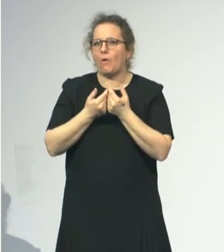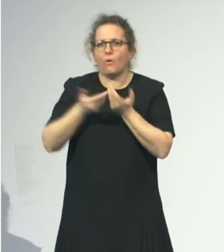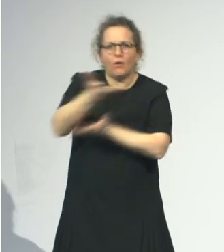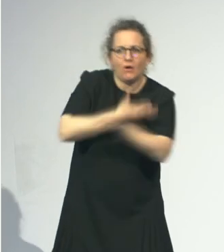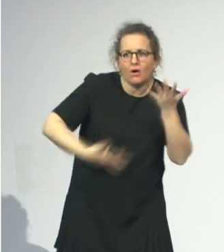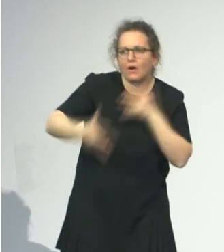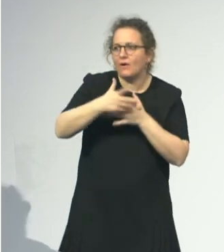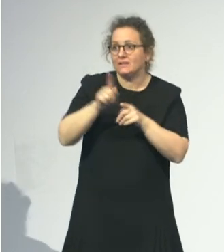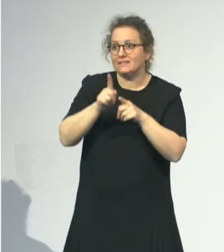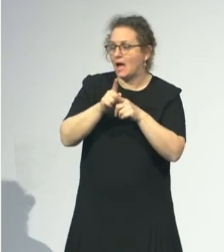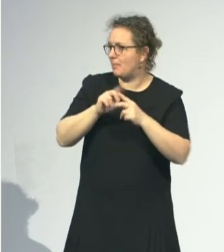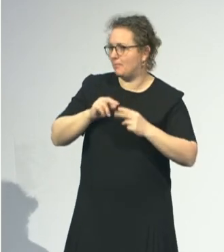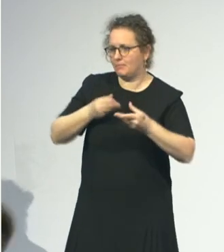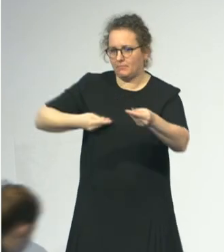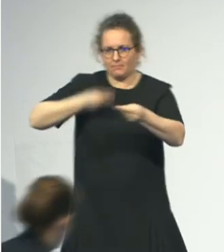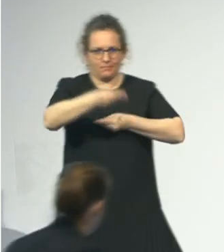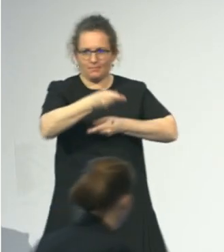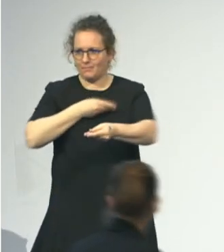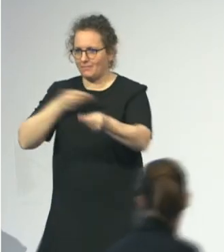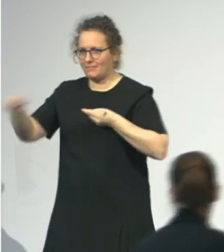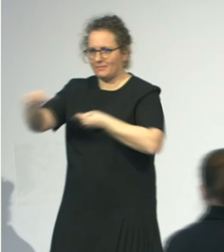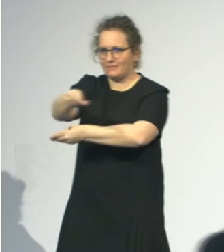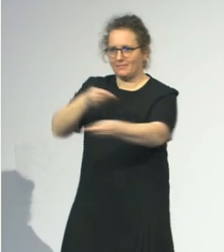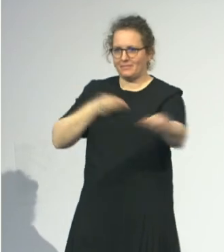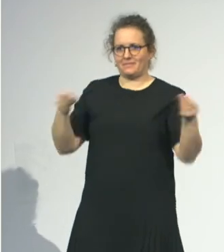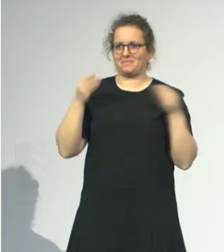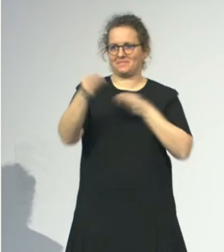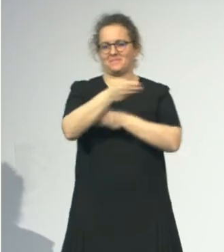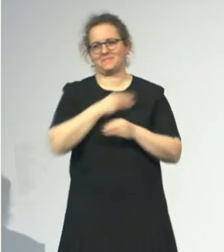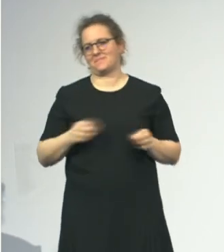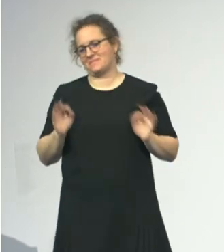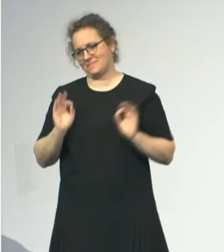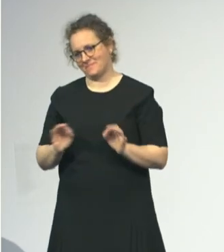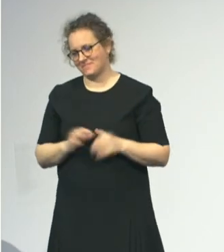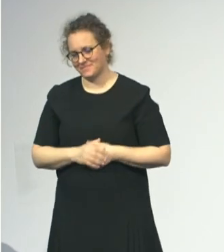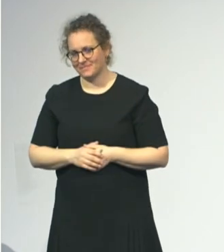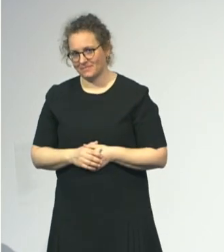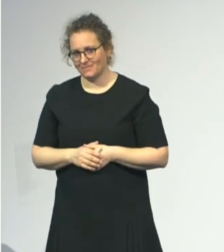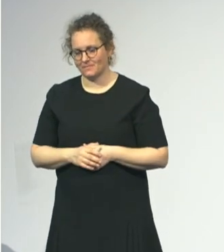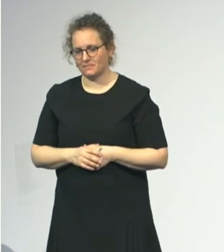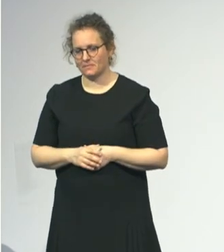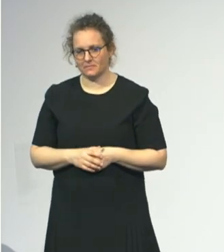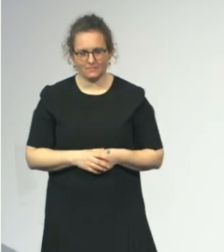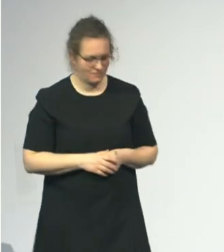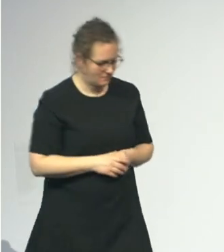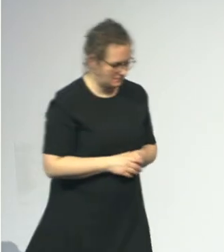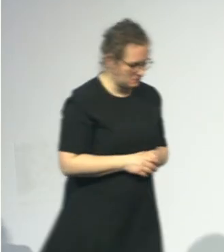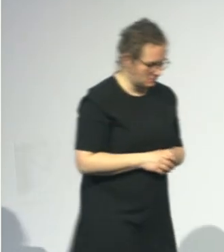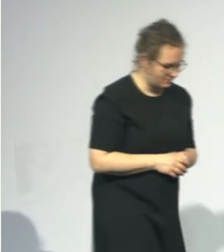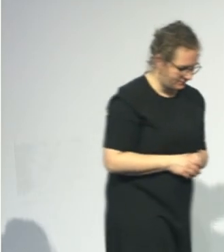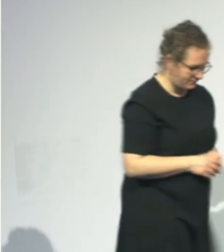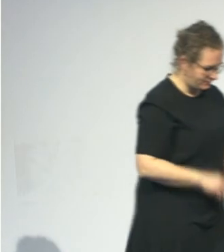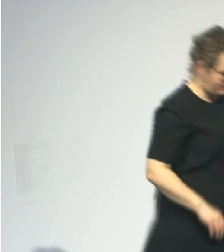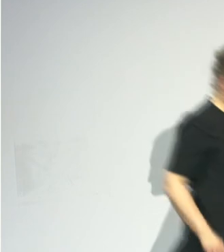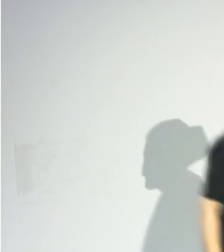Co-panelists, well, actually, I wasn't a member of the panel. Panelists, thank you very much indeed. And can I ask you